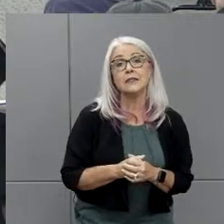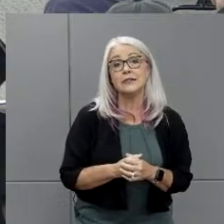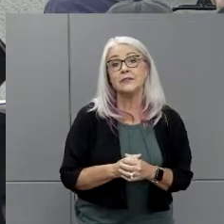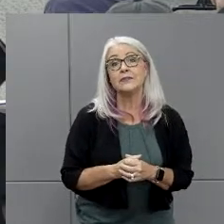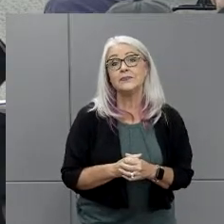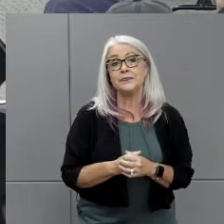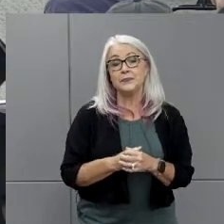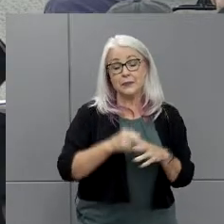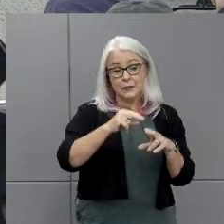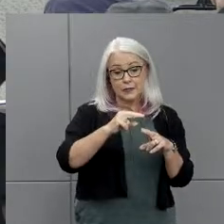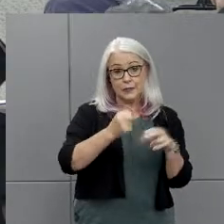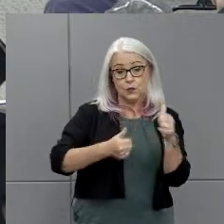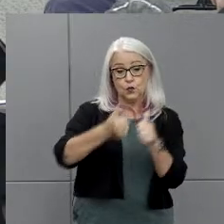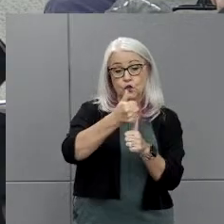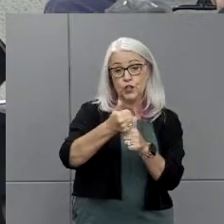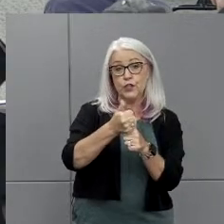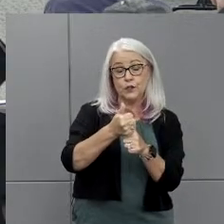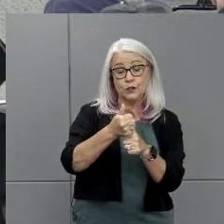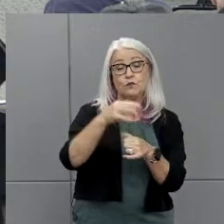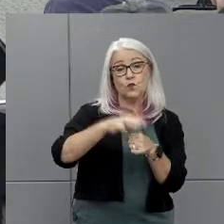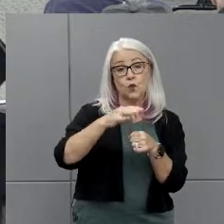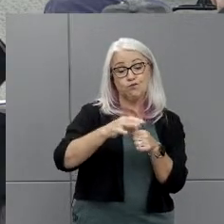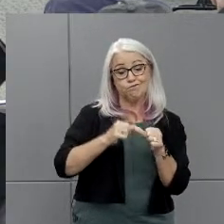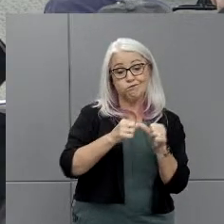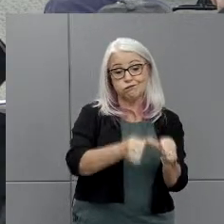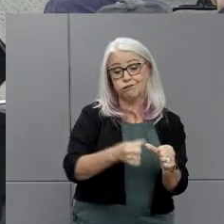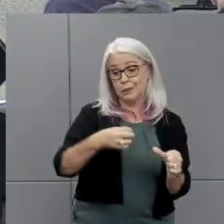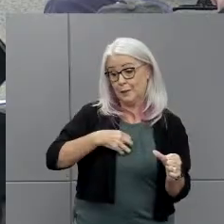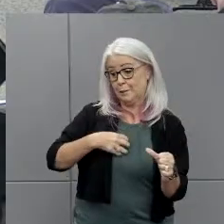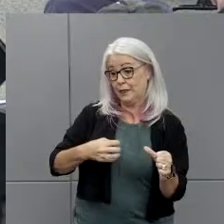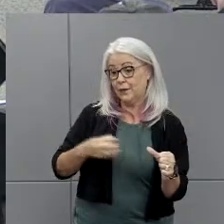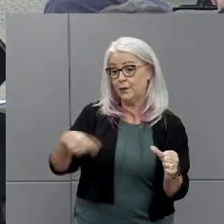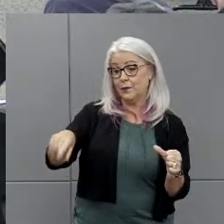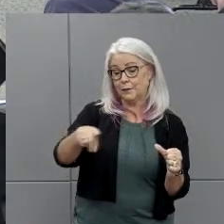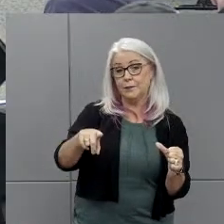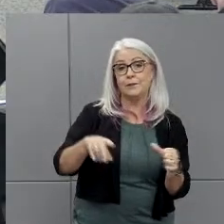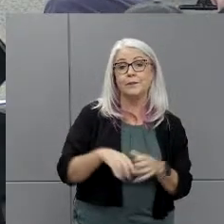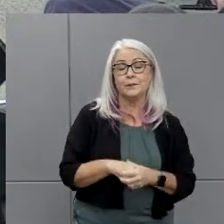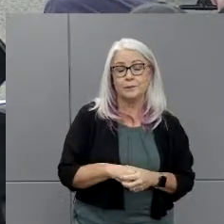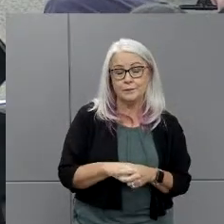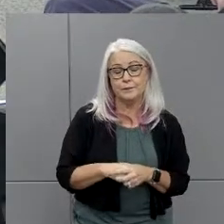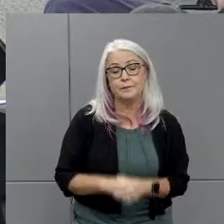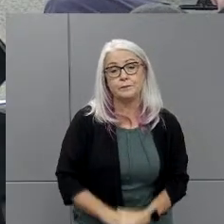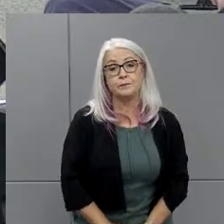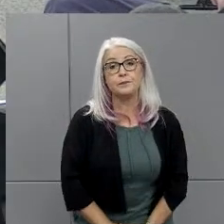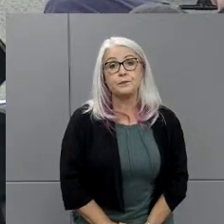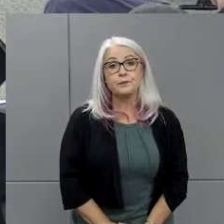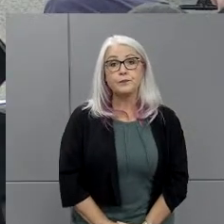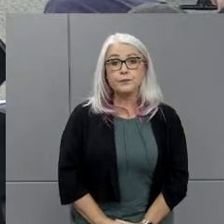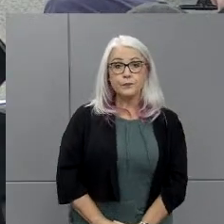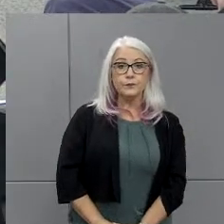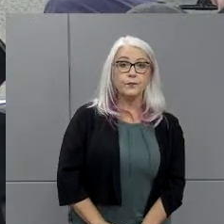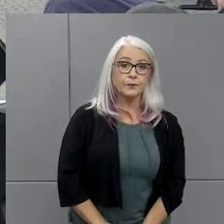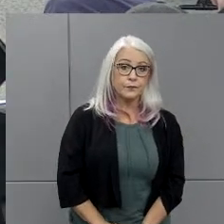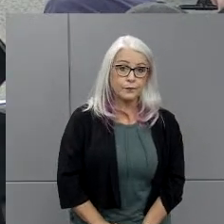The chair's vote is sustained on the appeal. The appeal is sustained of the chair.